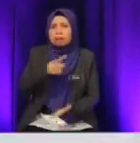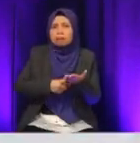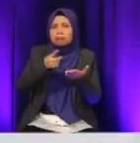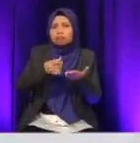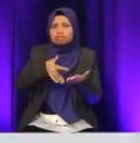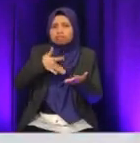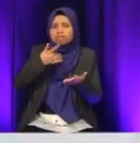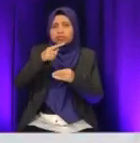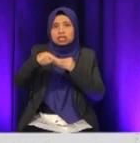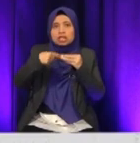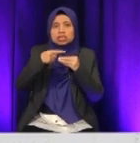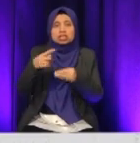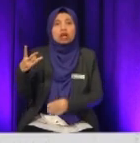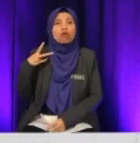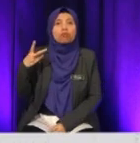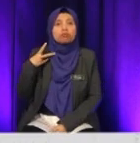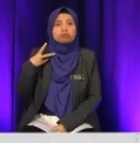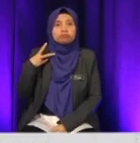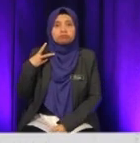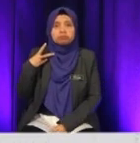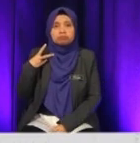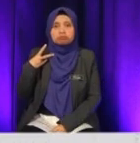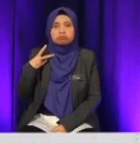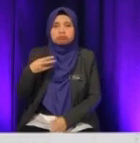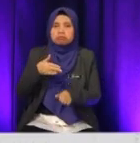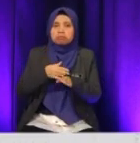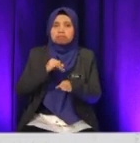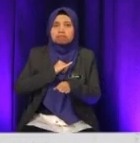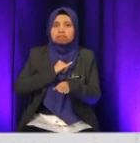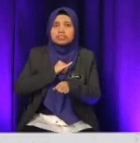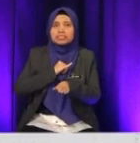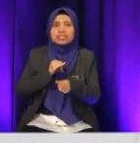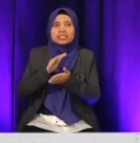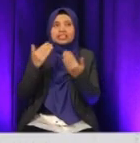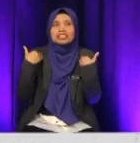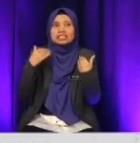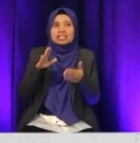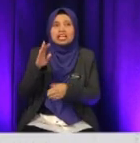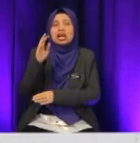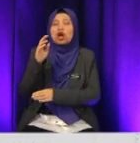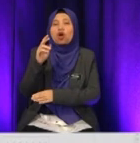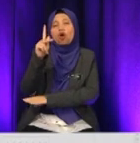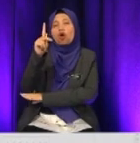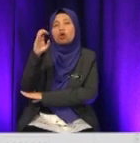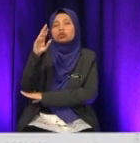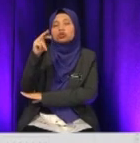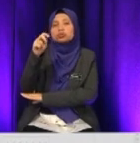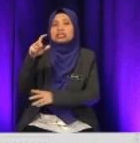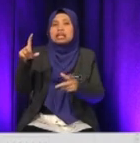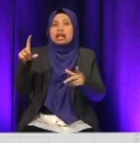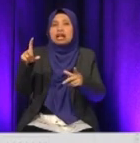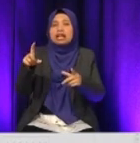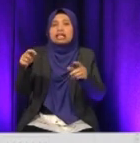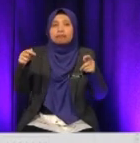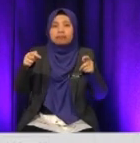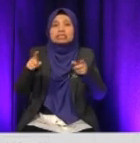volunteering? For me, volunteering is contributing. Okay, contributing. That's interesting. So what do you